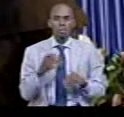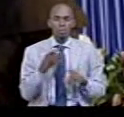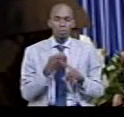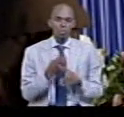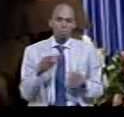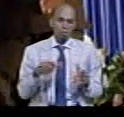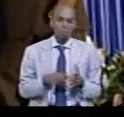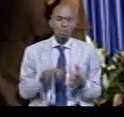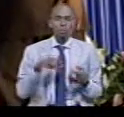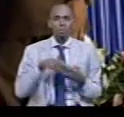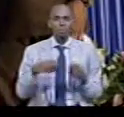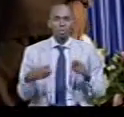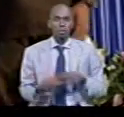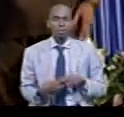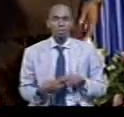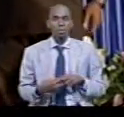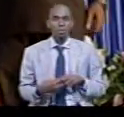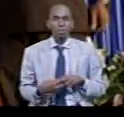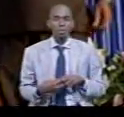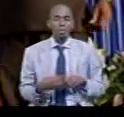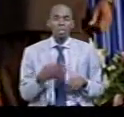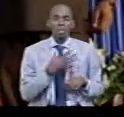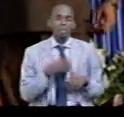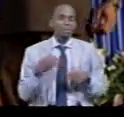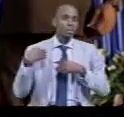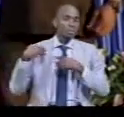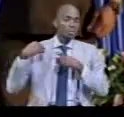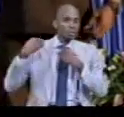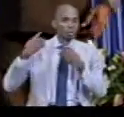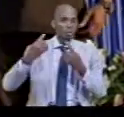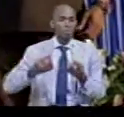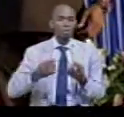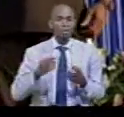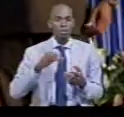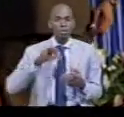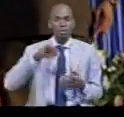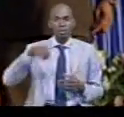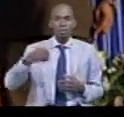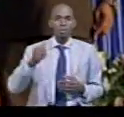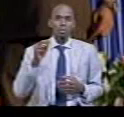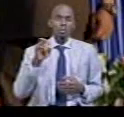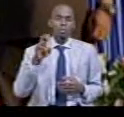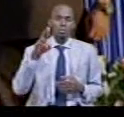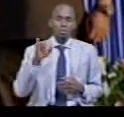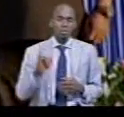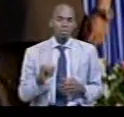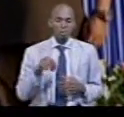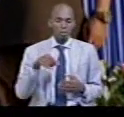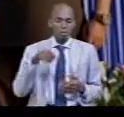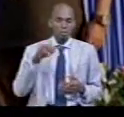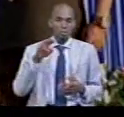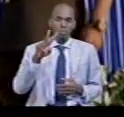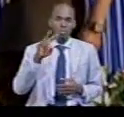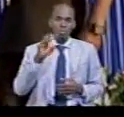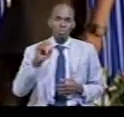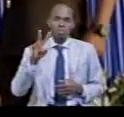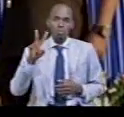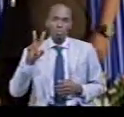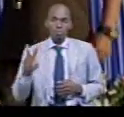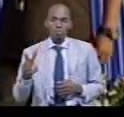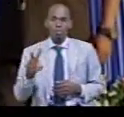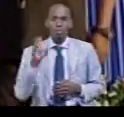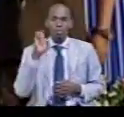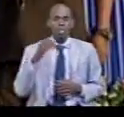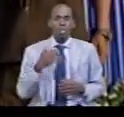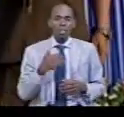problem. And since January 2022, he has thrown away his glasses, which